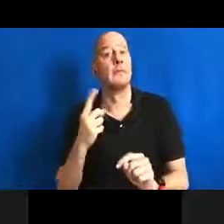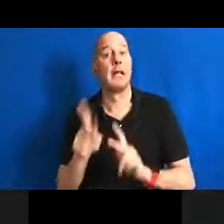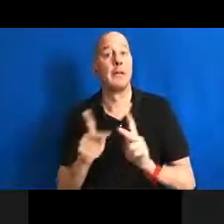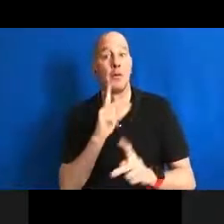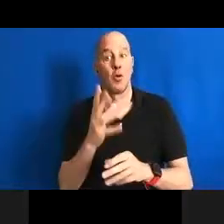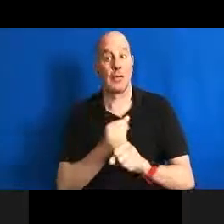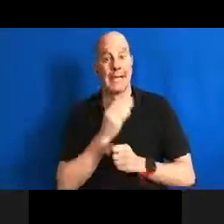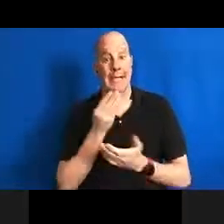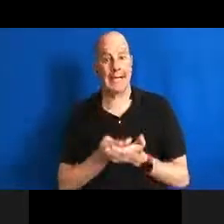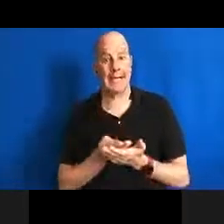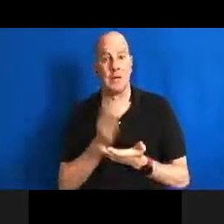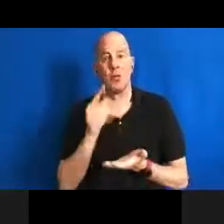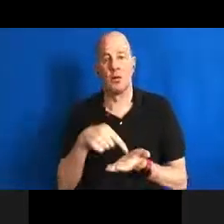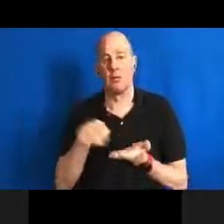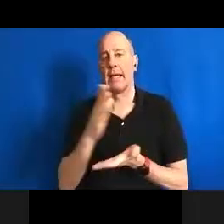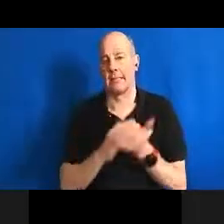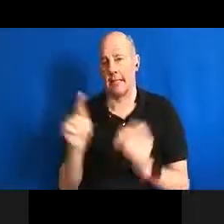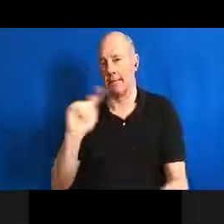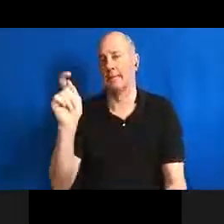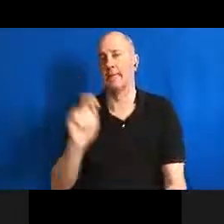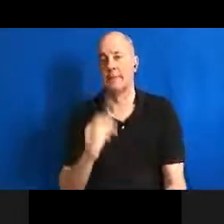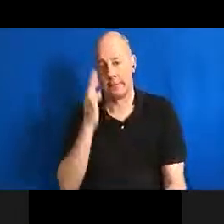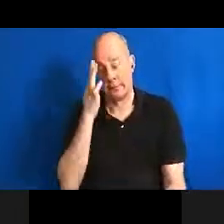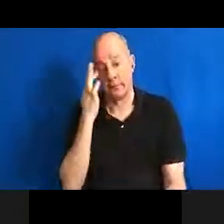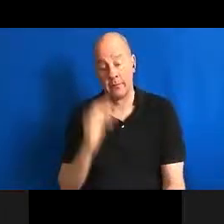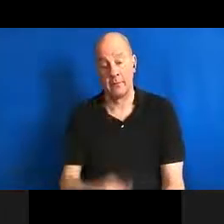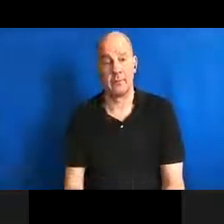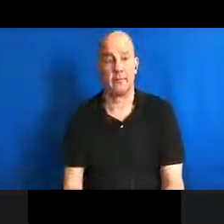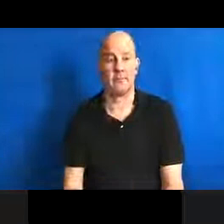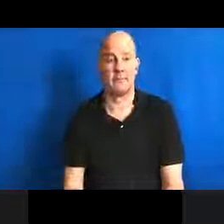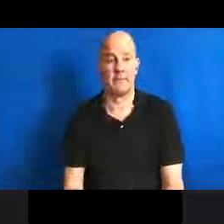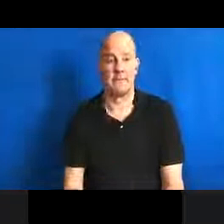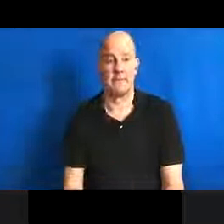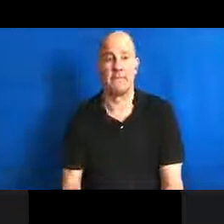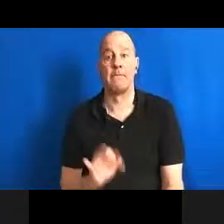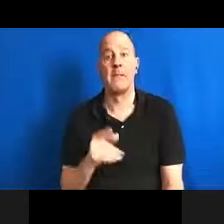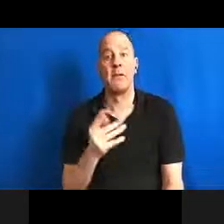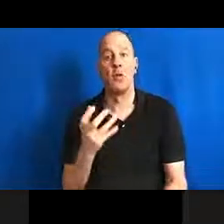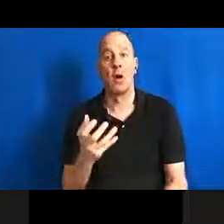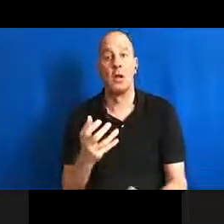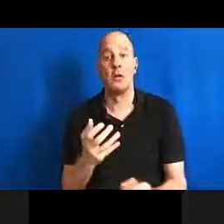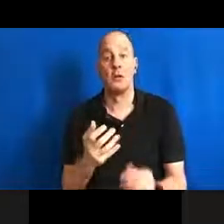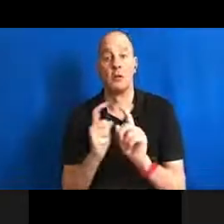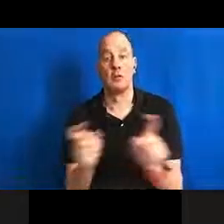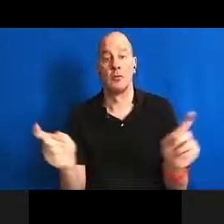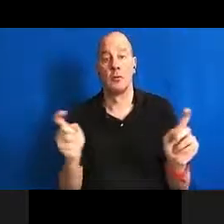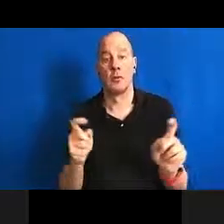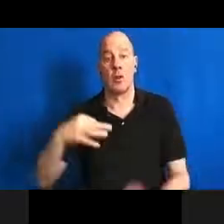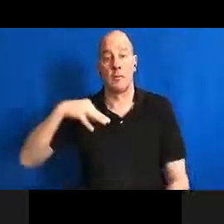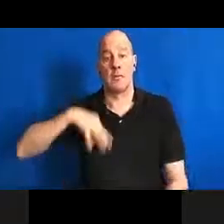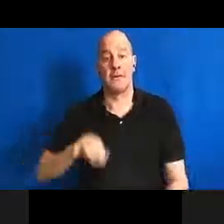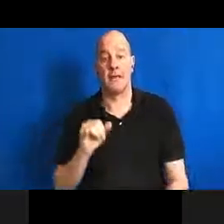pay some tax on that. If you wanted to distribute the profit that was created